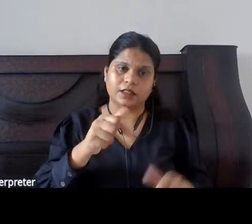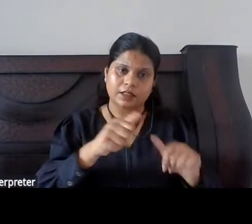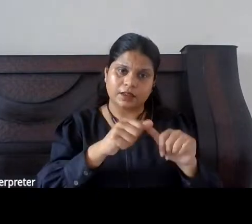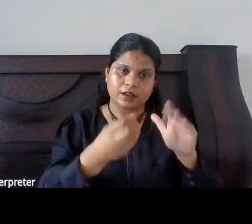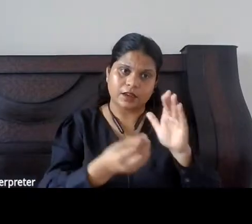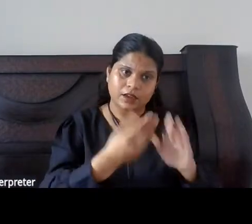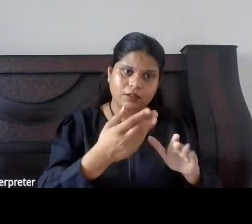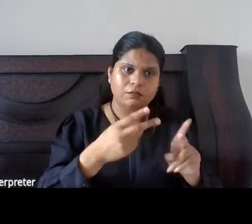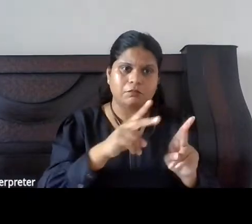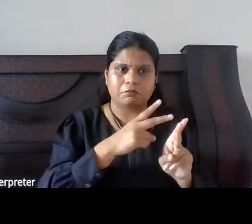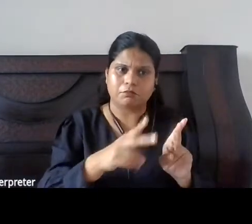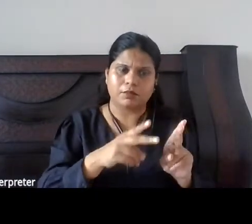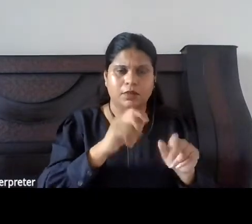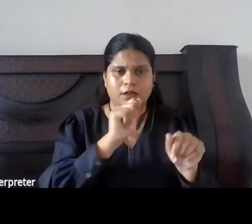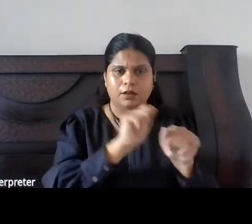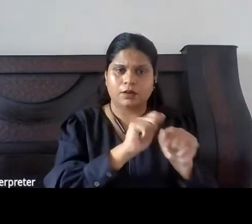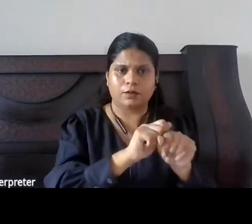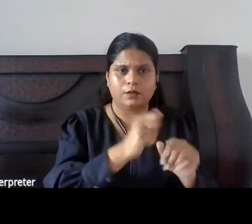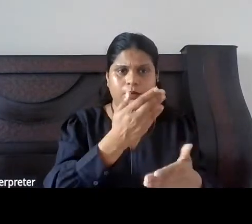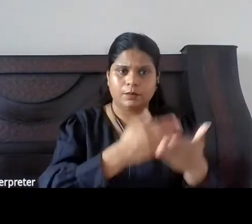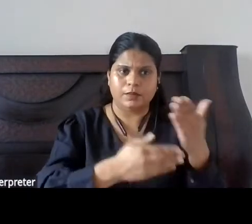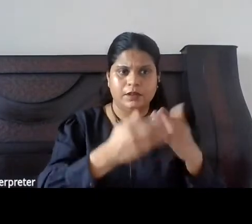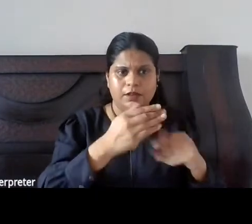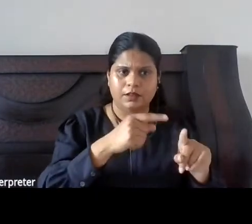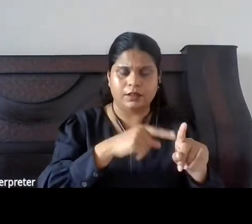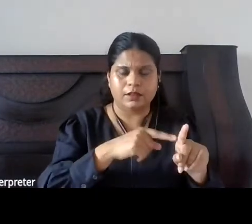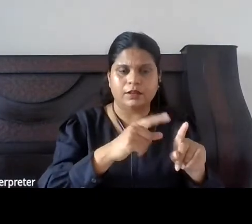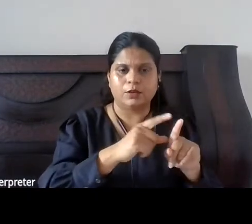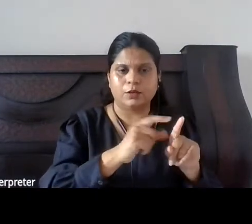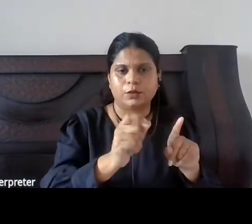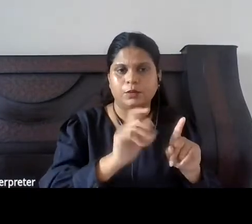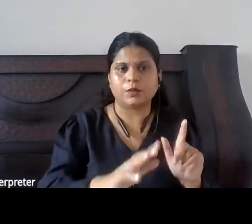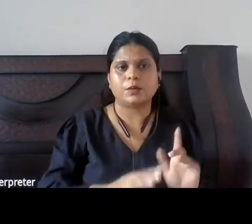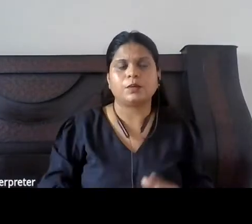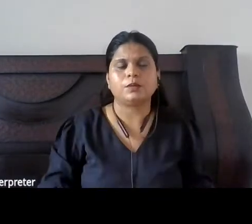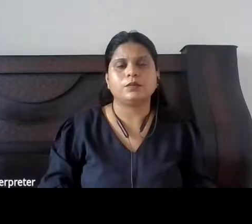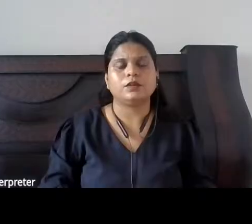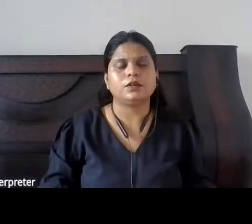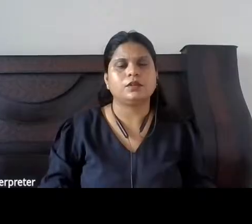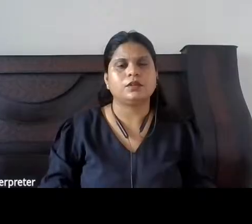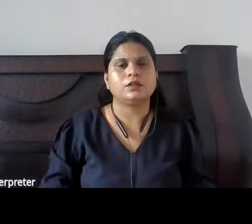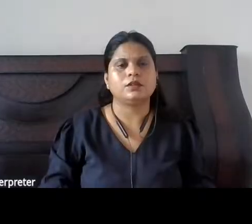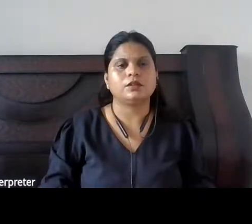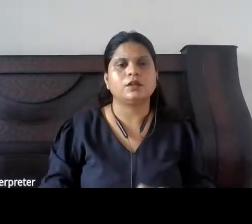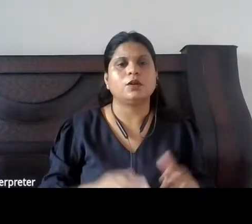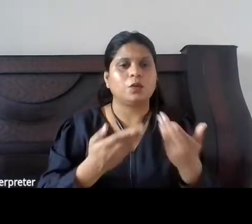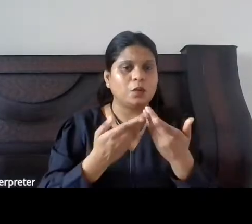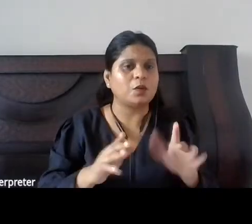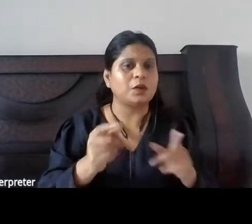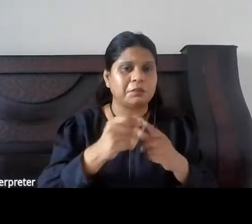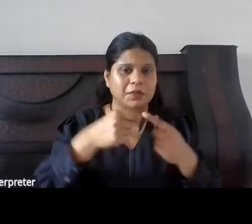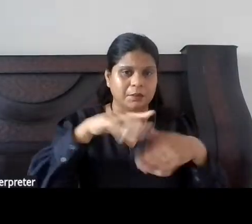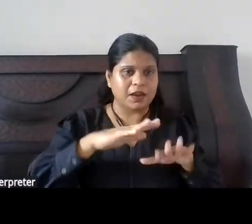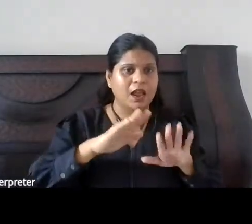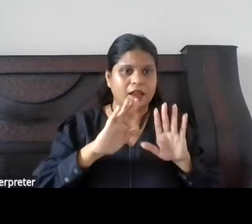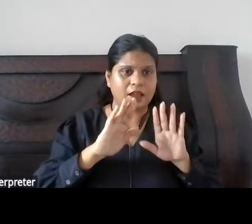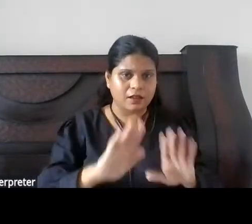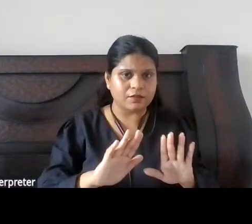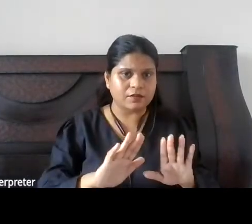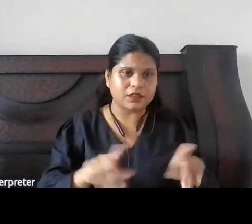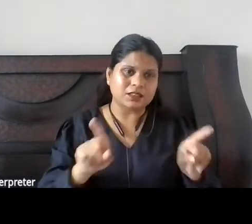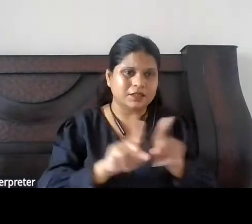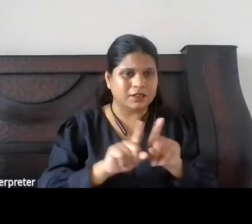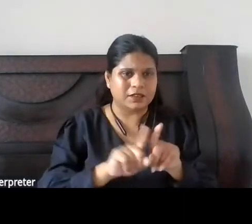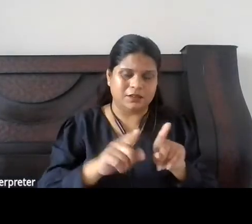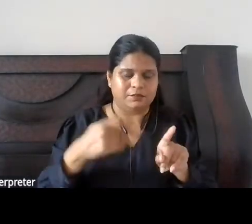working for and with persons with disabilities. But is there any plan, because I don't belong to the same sector,